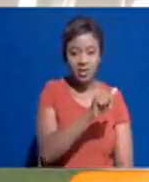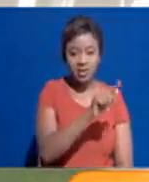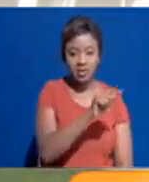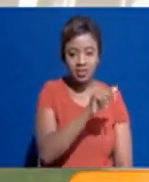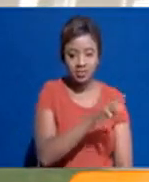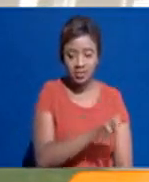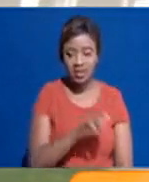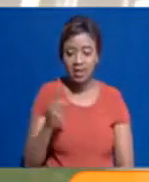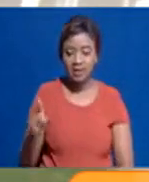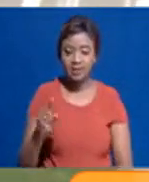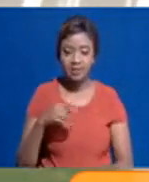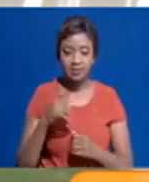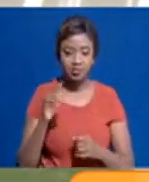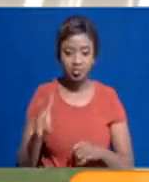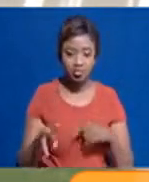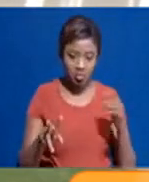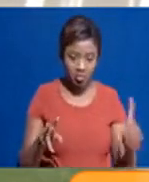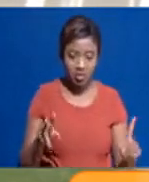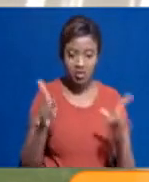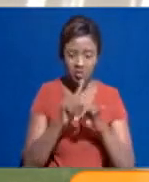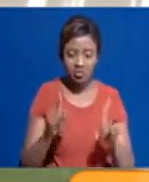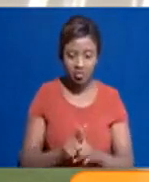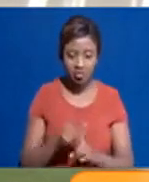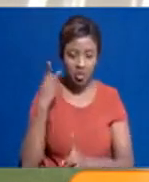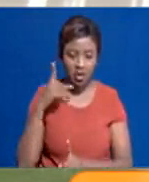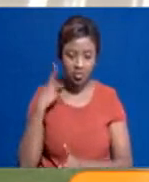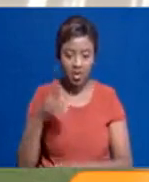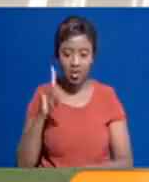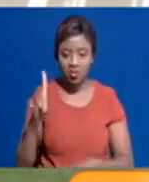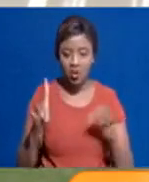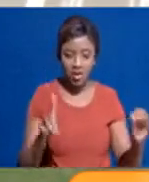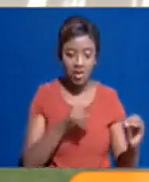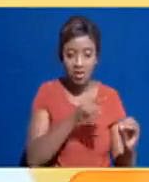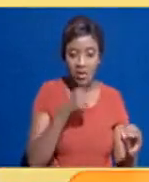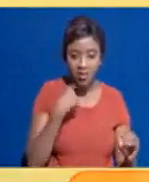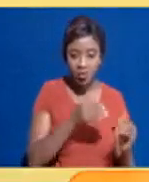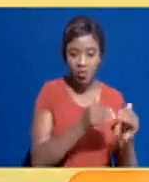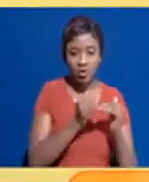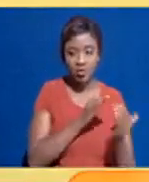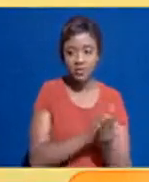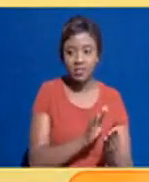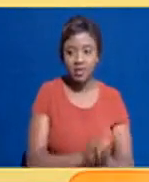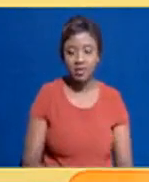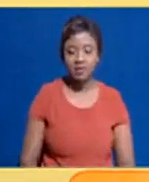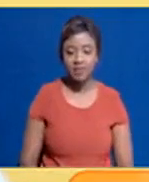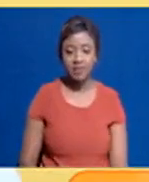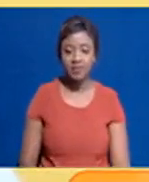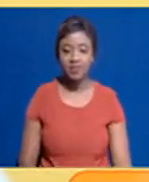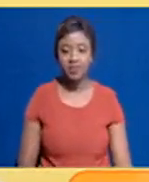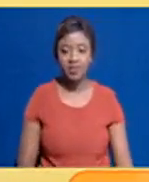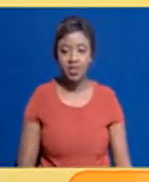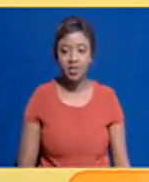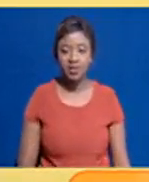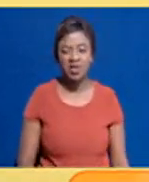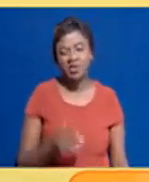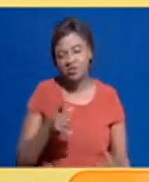Sharks settled for a narrow 1-0 win against Equity Bank. Tumecheza tu game poa. Although nimepata